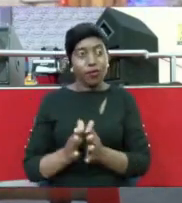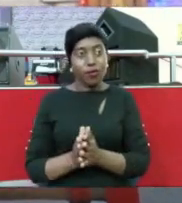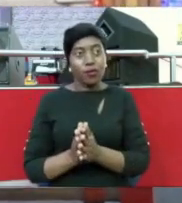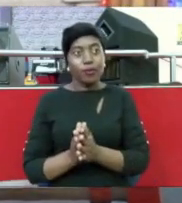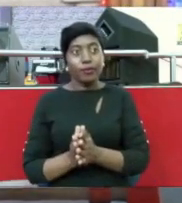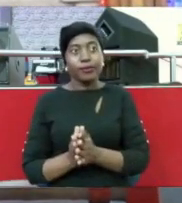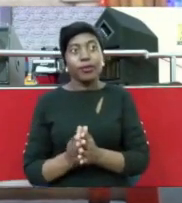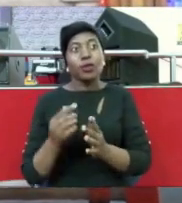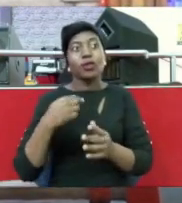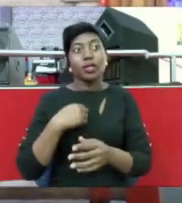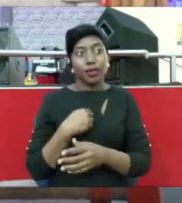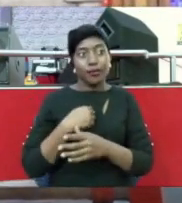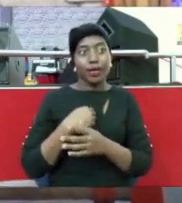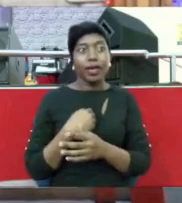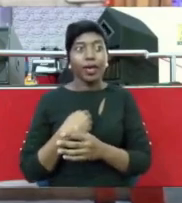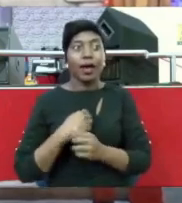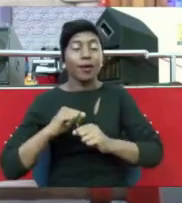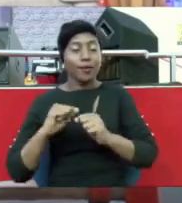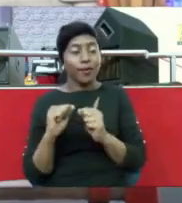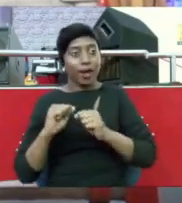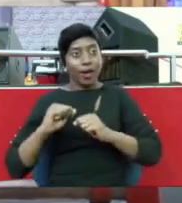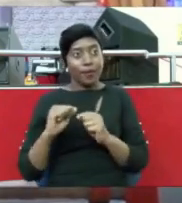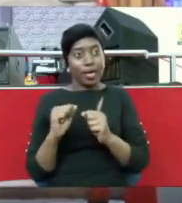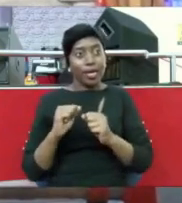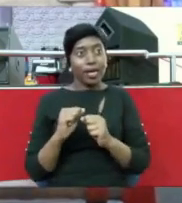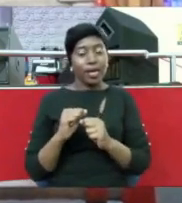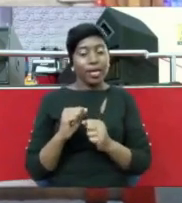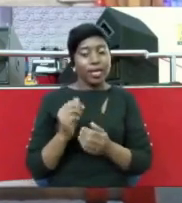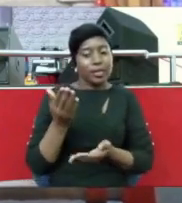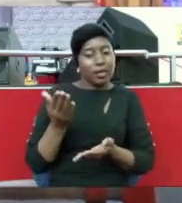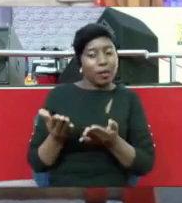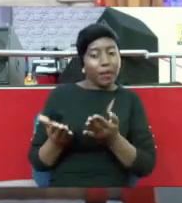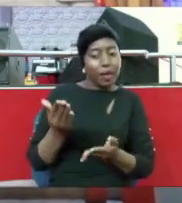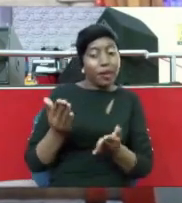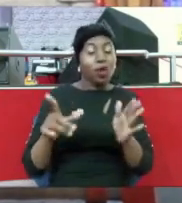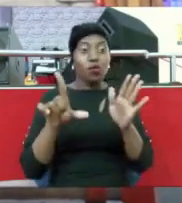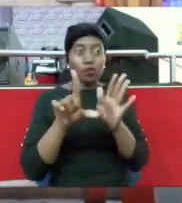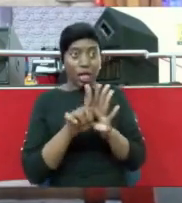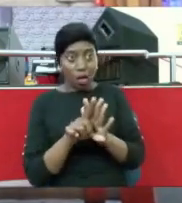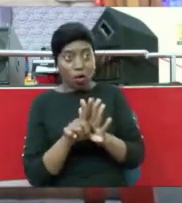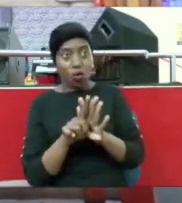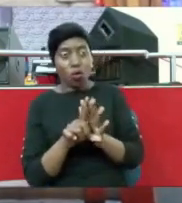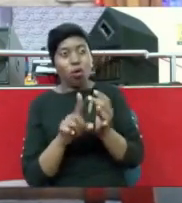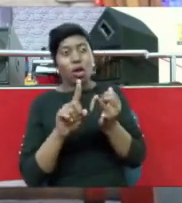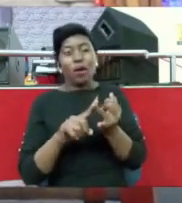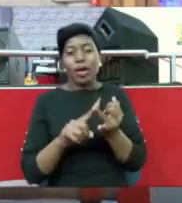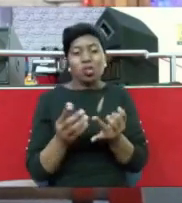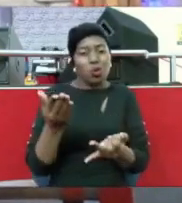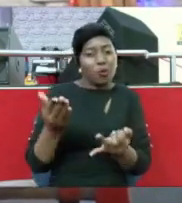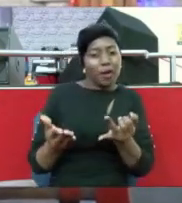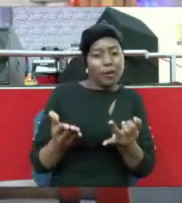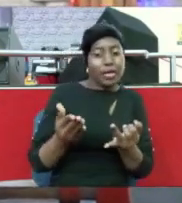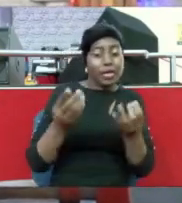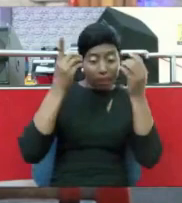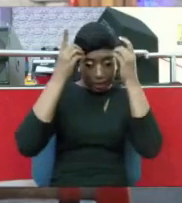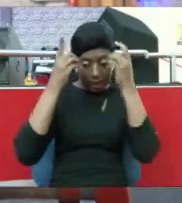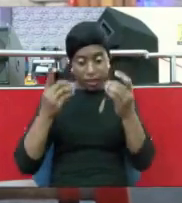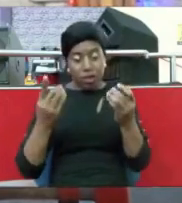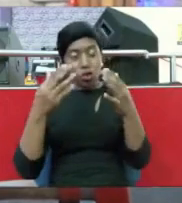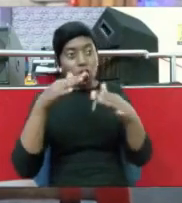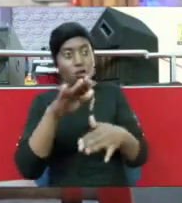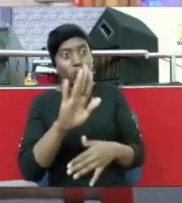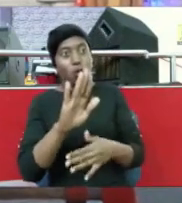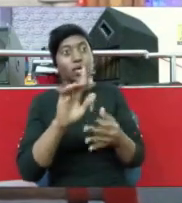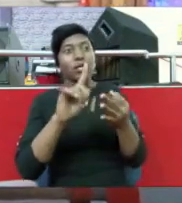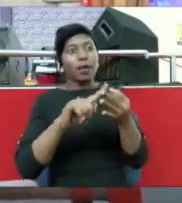be cheerful, ili nimfurahie, is that because it is law? Ni kwamba ni sheria? Or is it because it's an obligation? Ama ni ile ambayo ni, or is it because